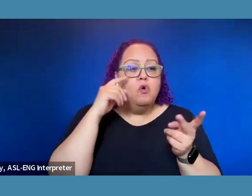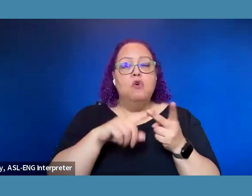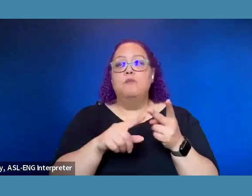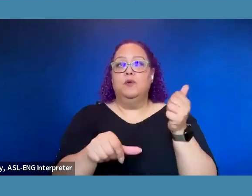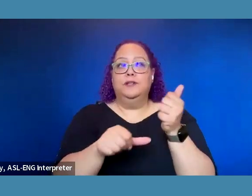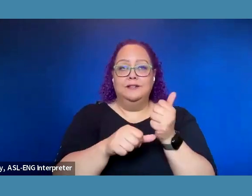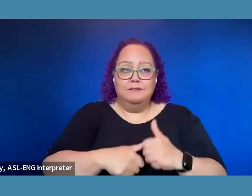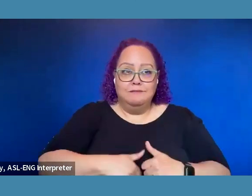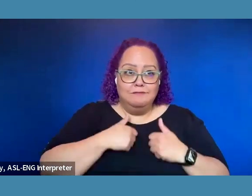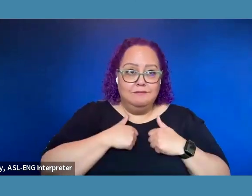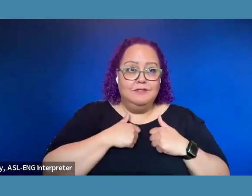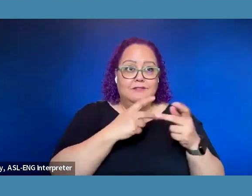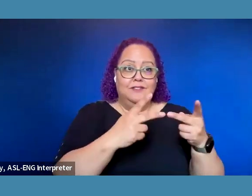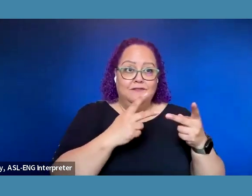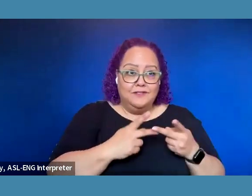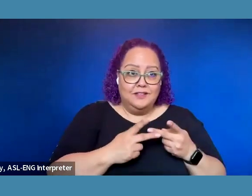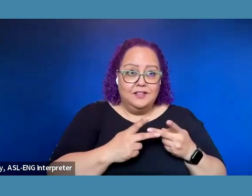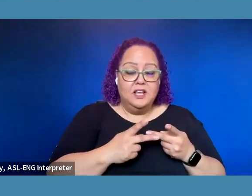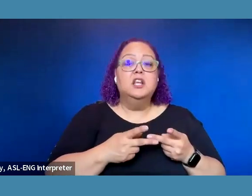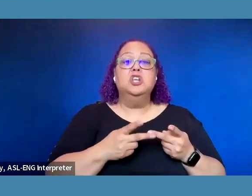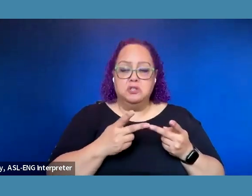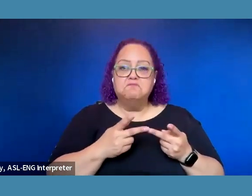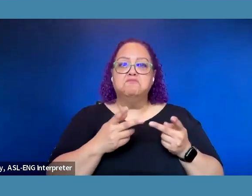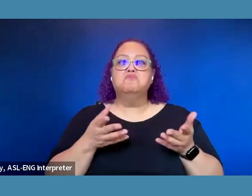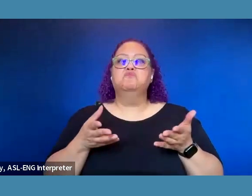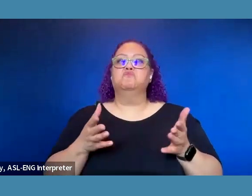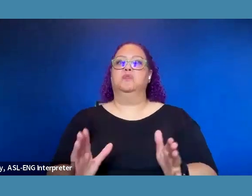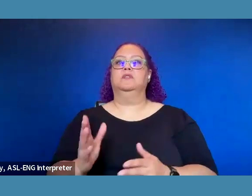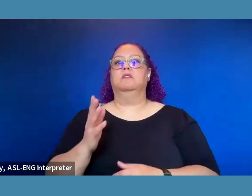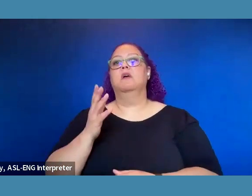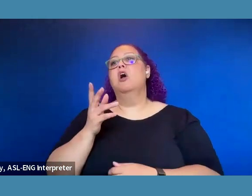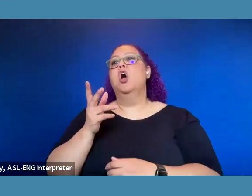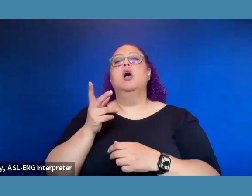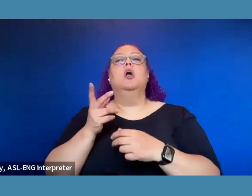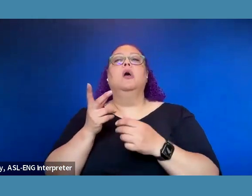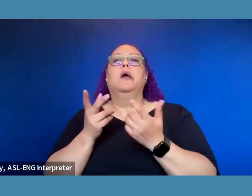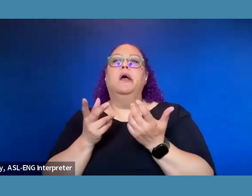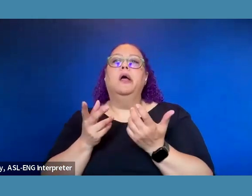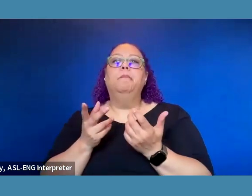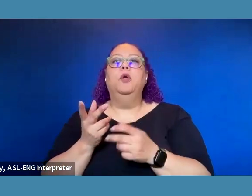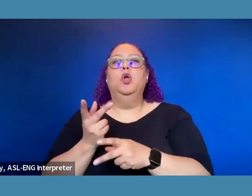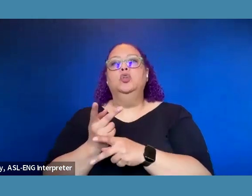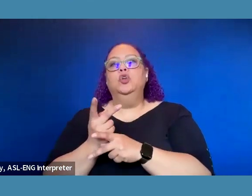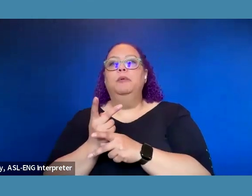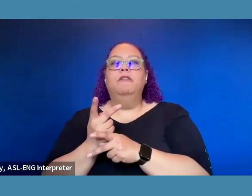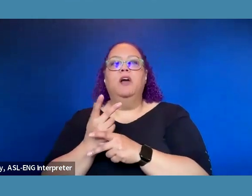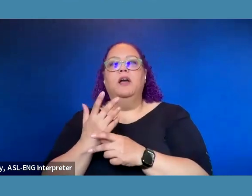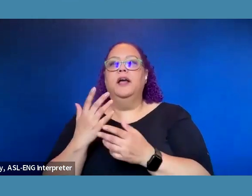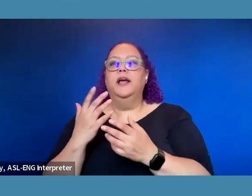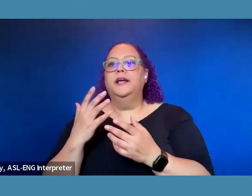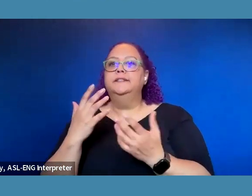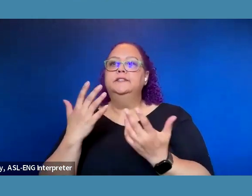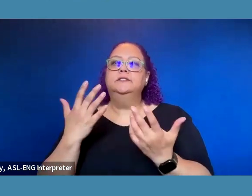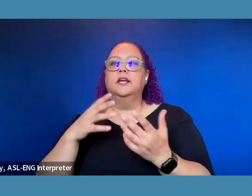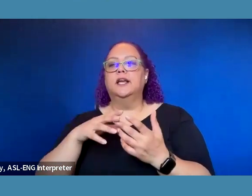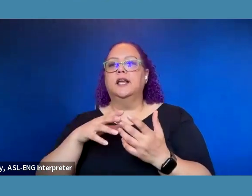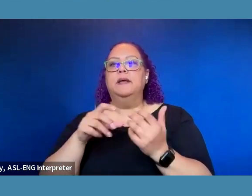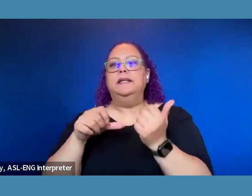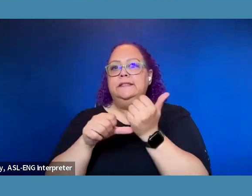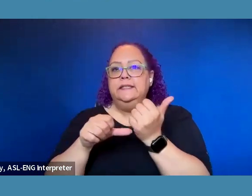calls supervised facility voting. And it's a bit of a complicated process for